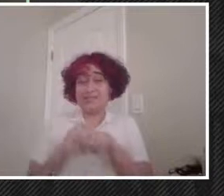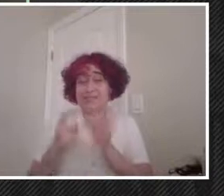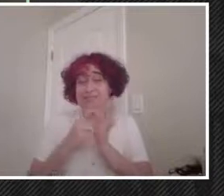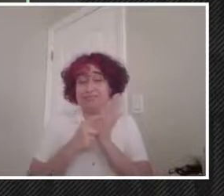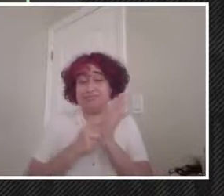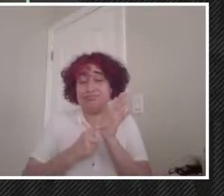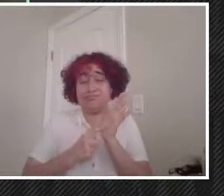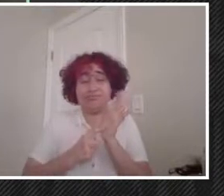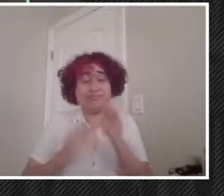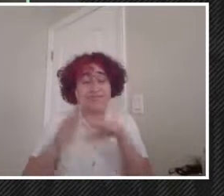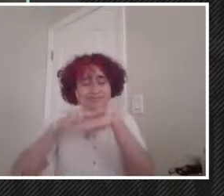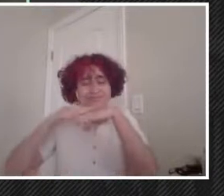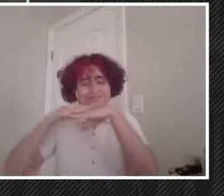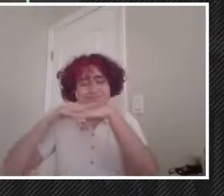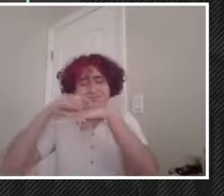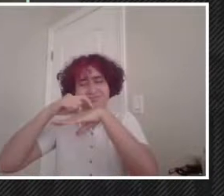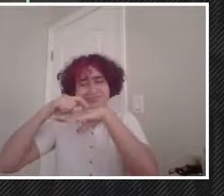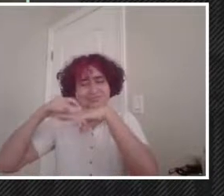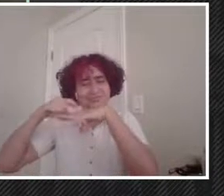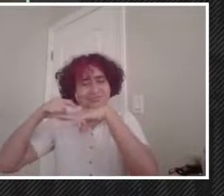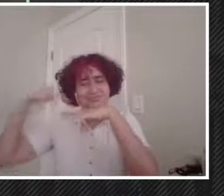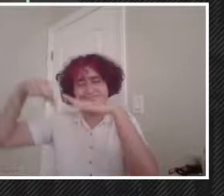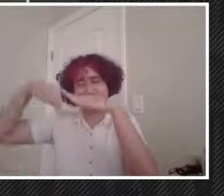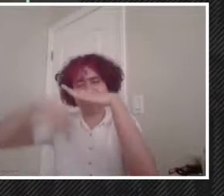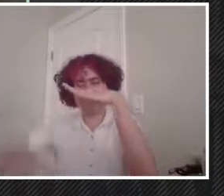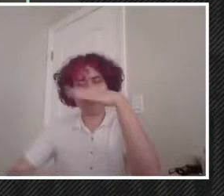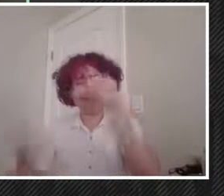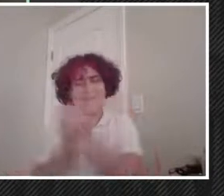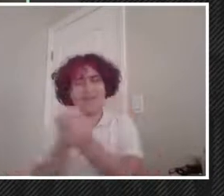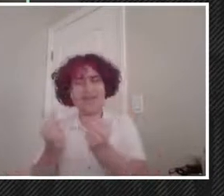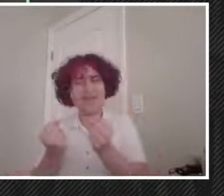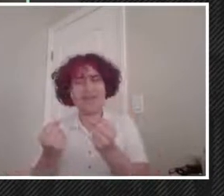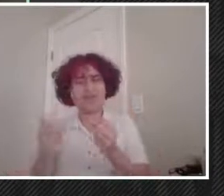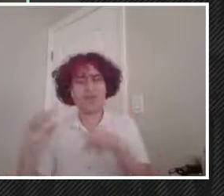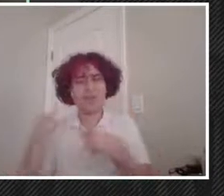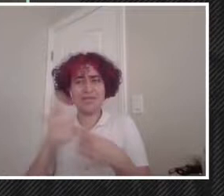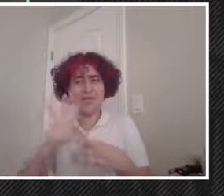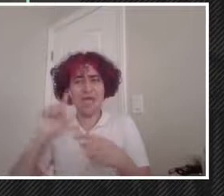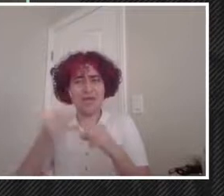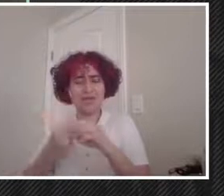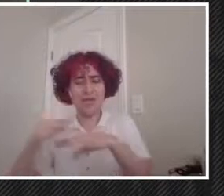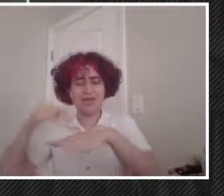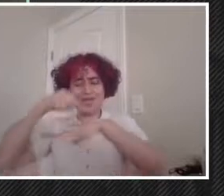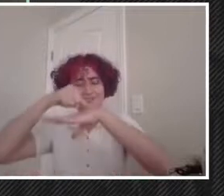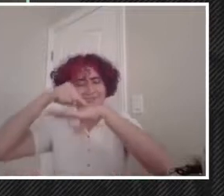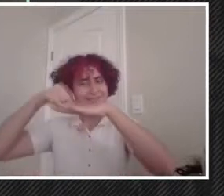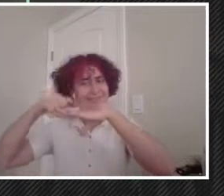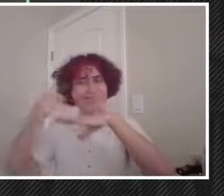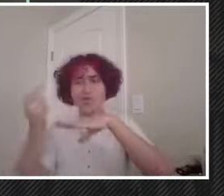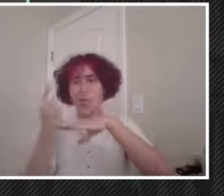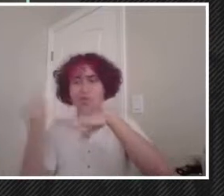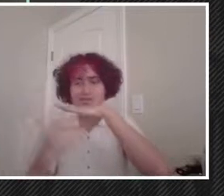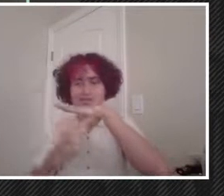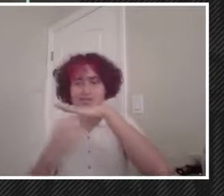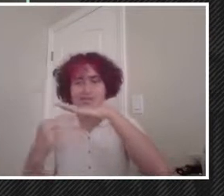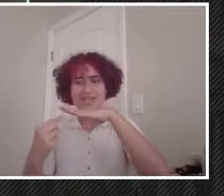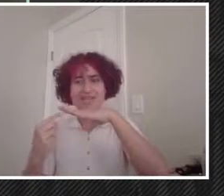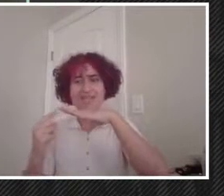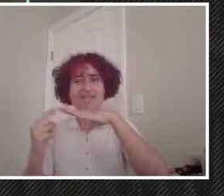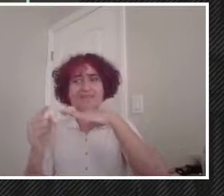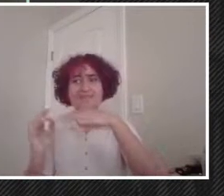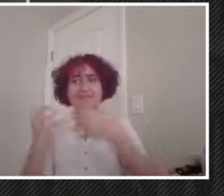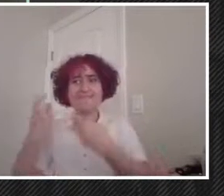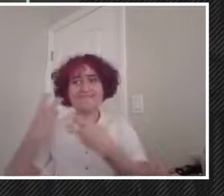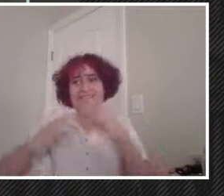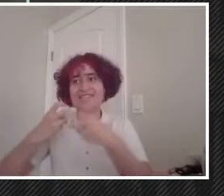have been talking about is still rectifying the harms of the past, right? The